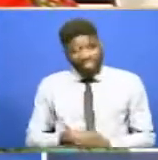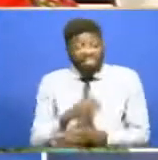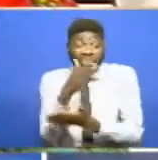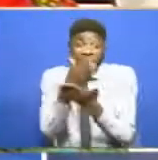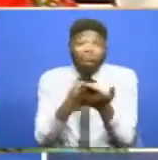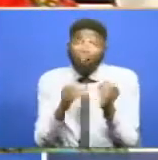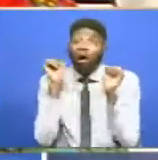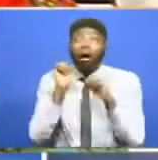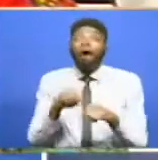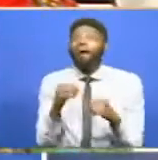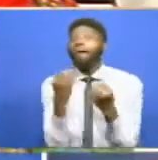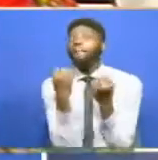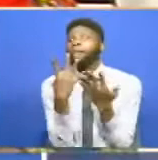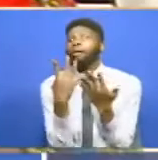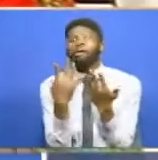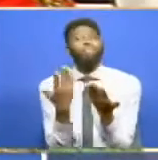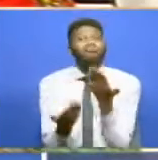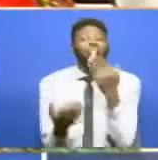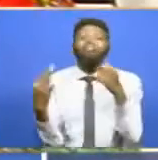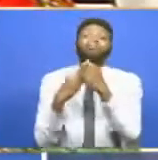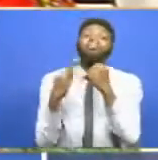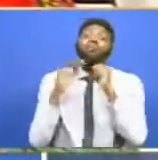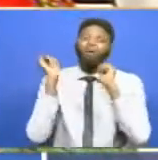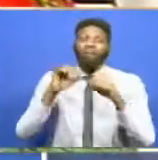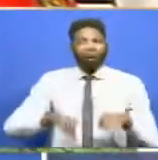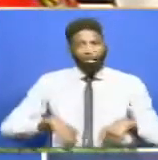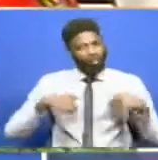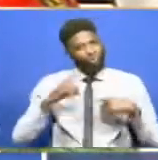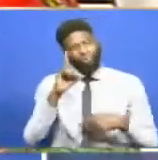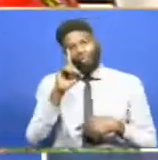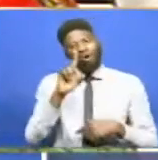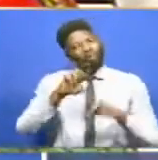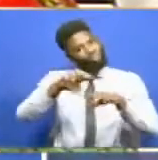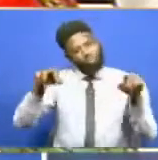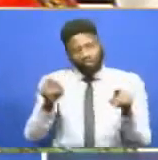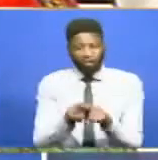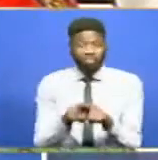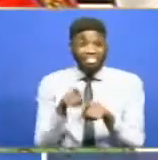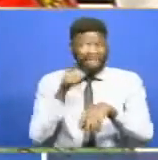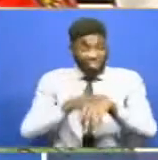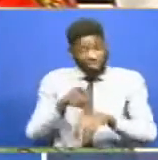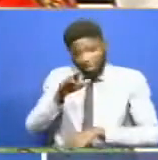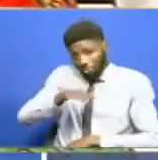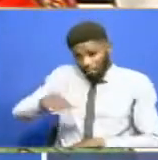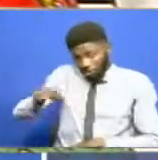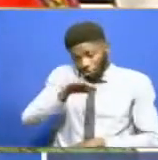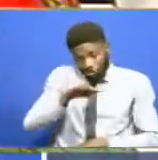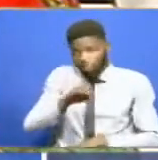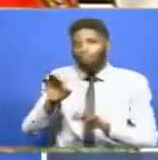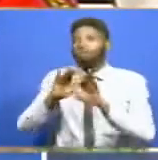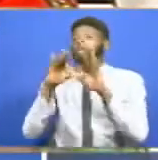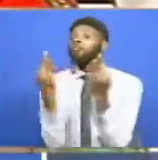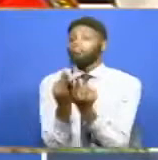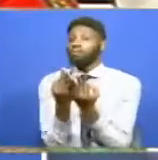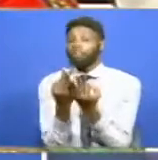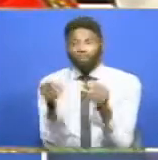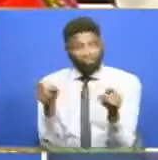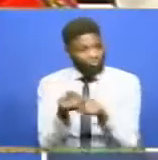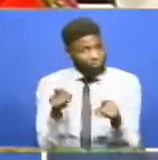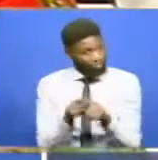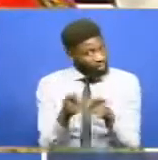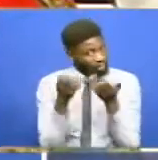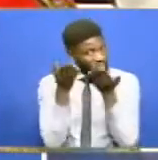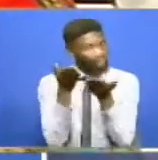as many as eight living in that same one room. And when it comes to, again, to the families who also